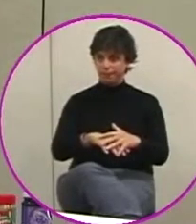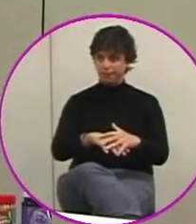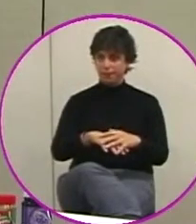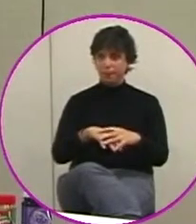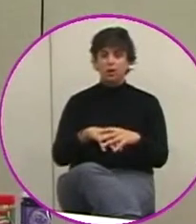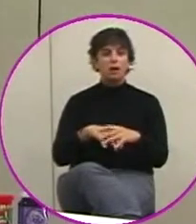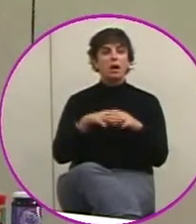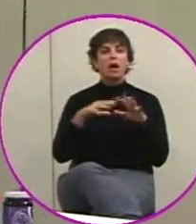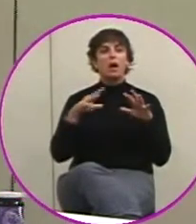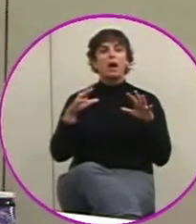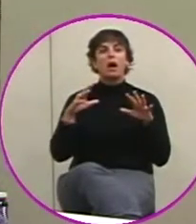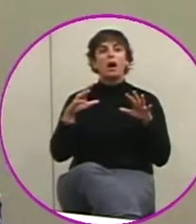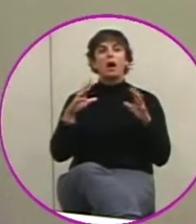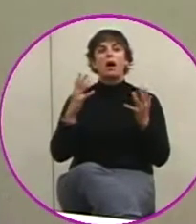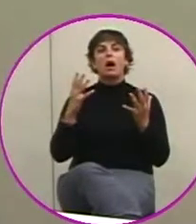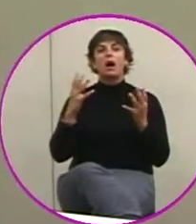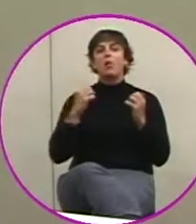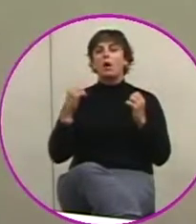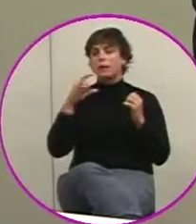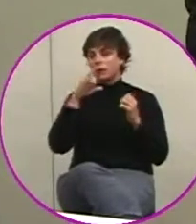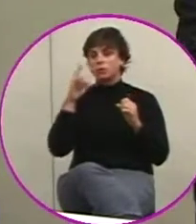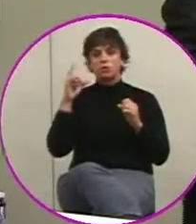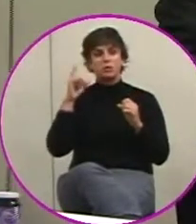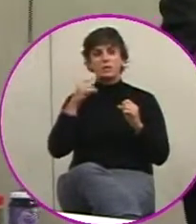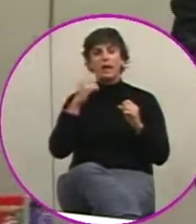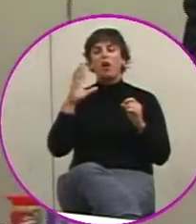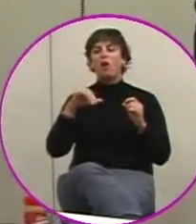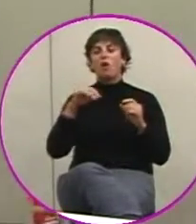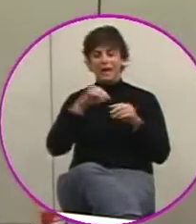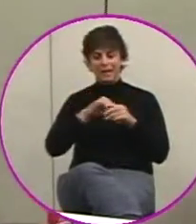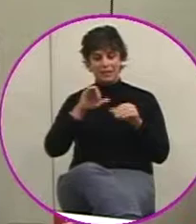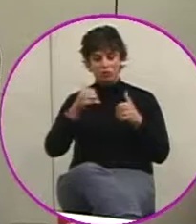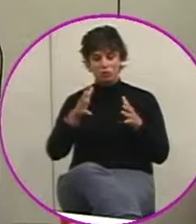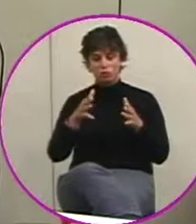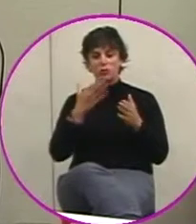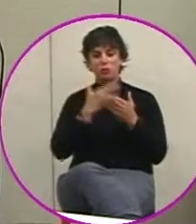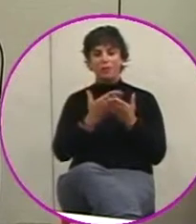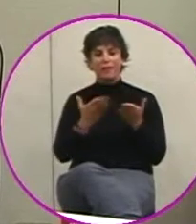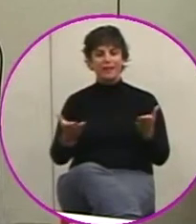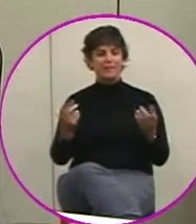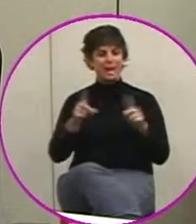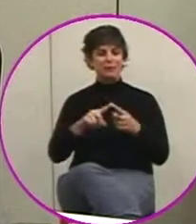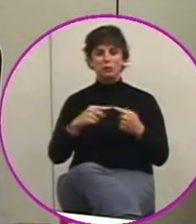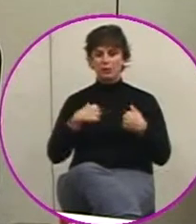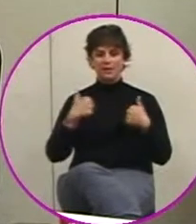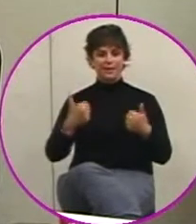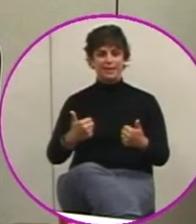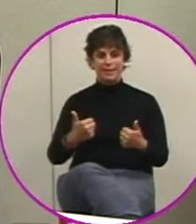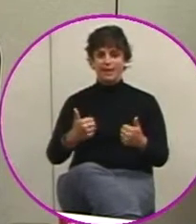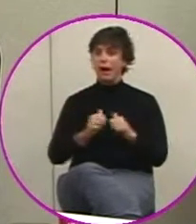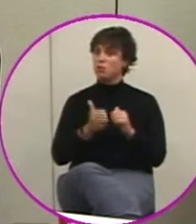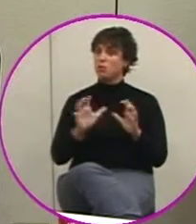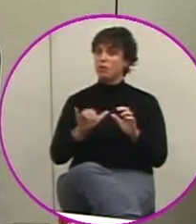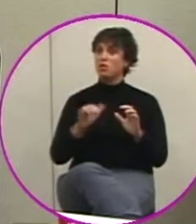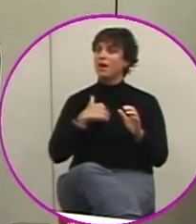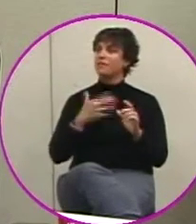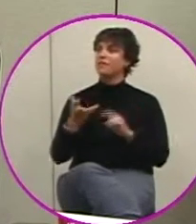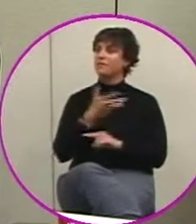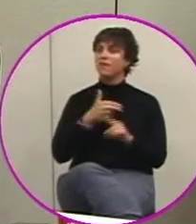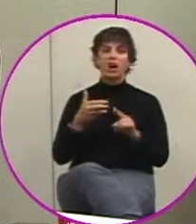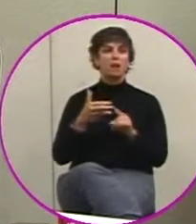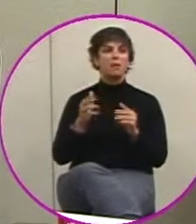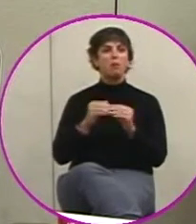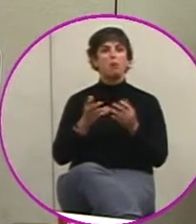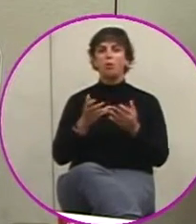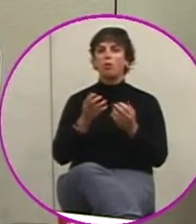I want them to say, good things happen to me in this room. And the only way to do that is to make the environment inviting in ways that good things are going